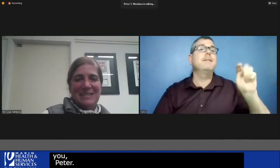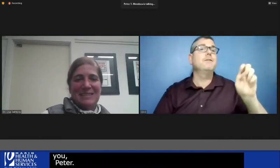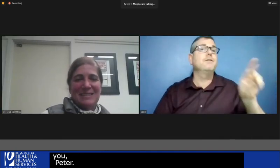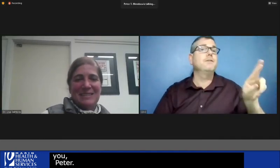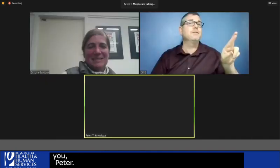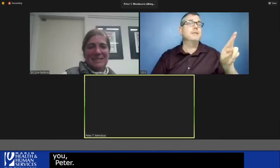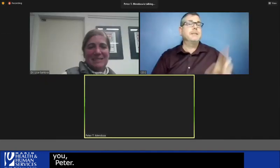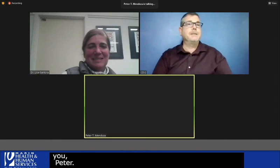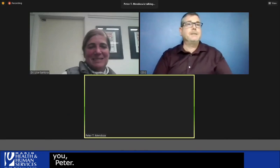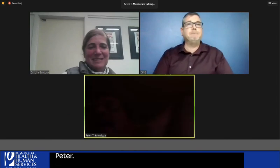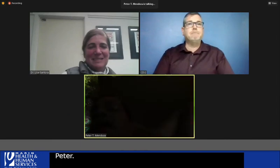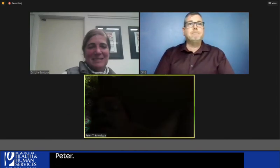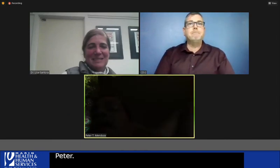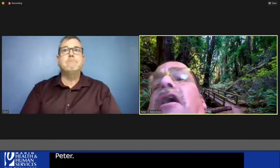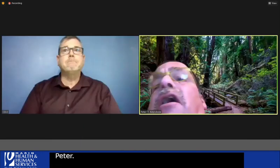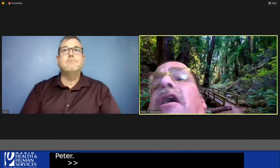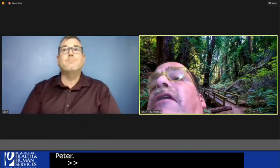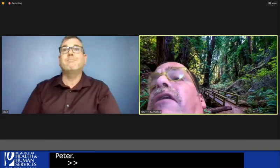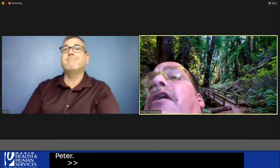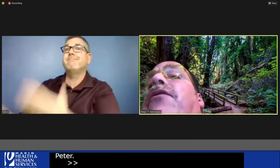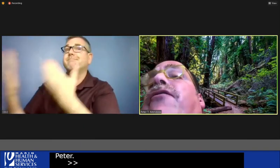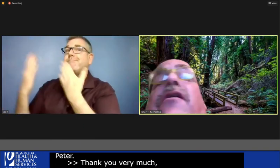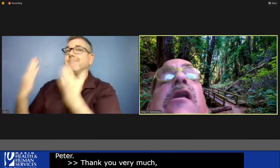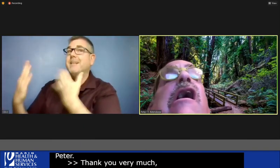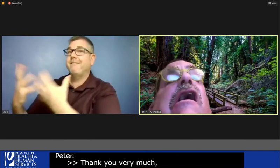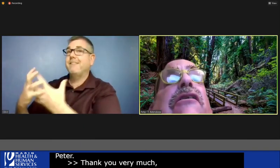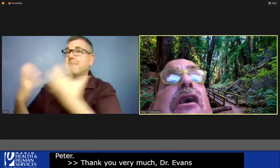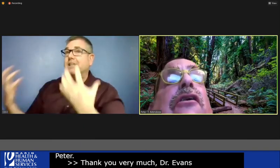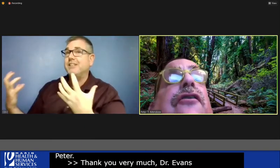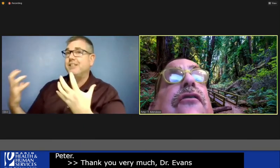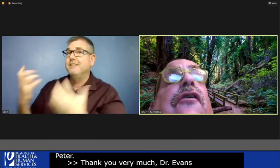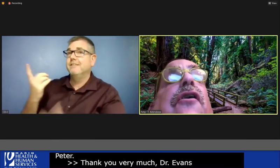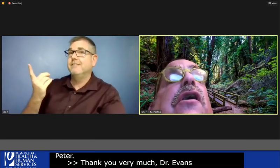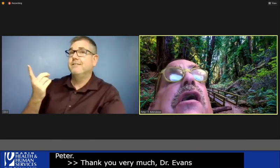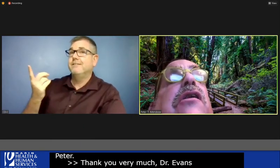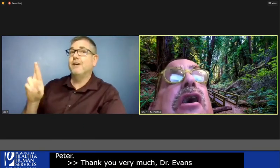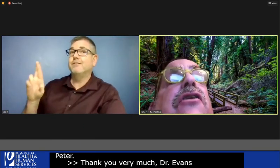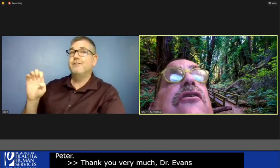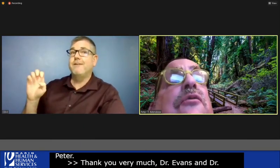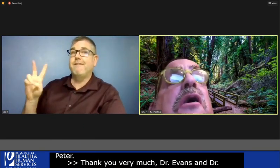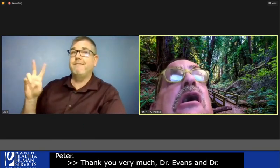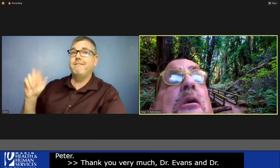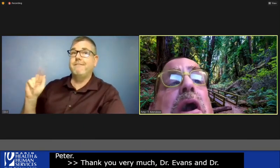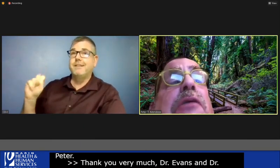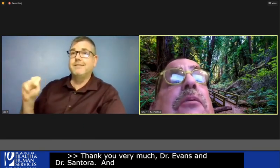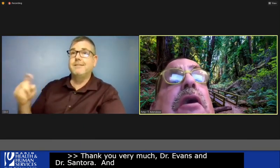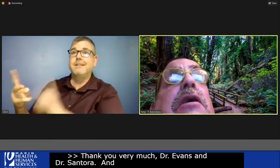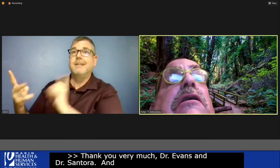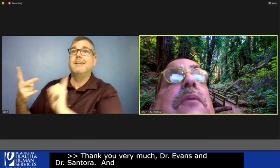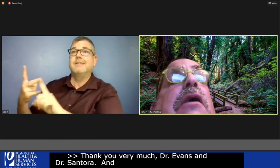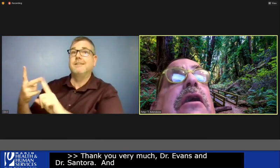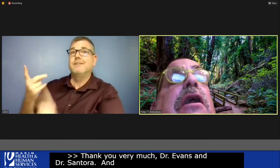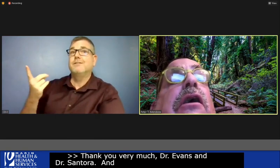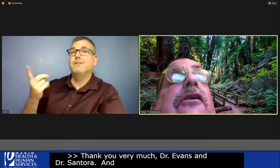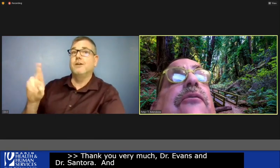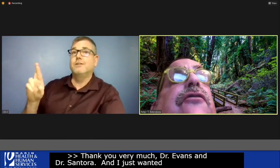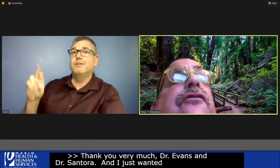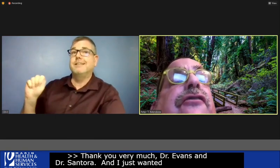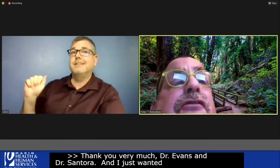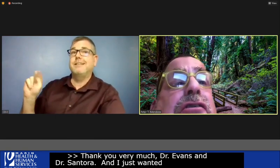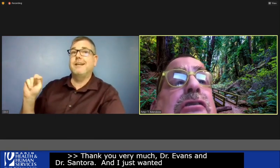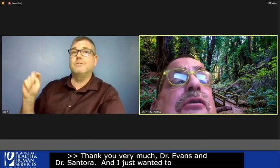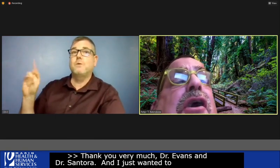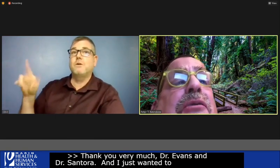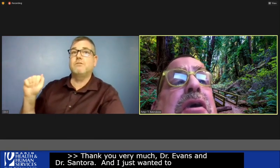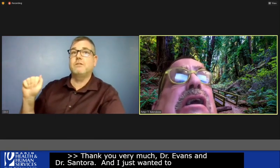Thank you very much, Dr. Evans and Dr. Santora. And I just wanted to provide a little background on Dr. Evans, since